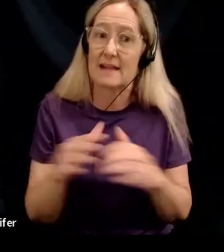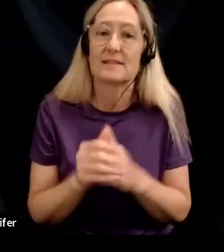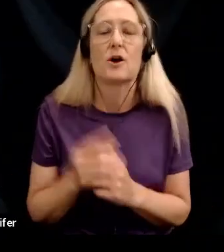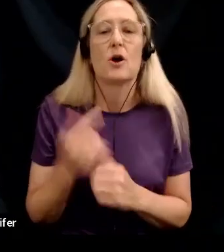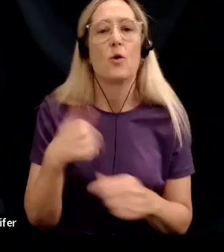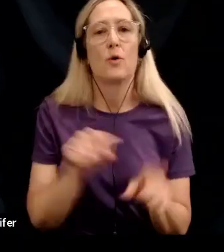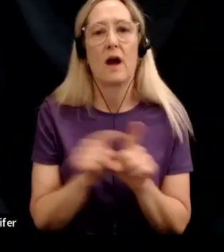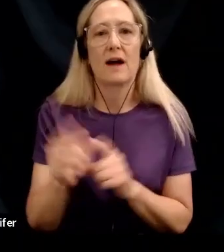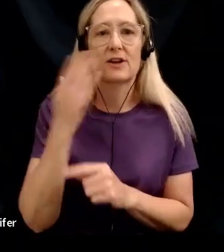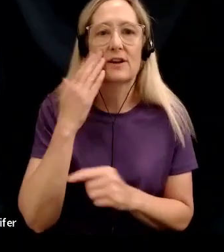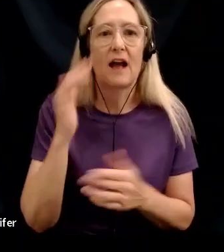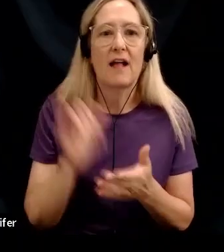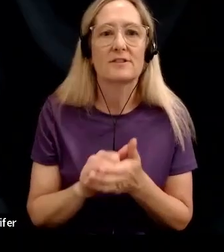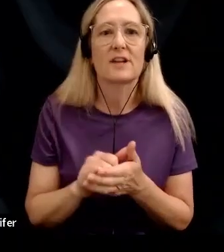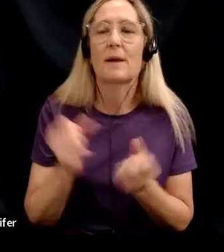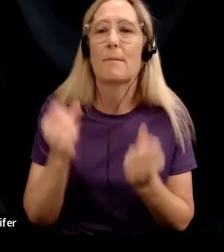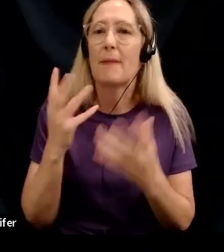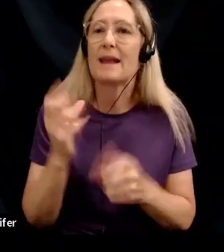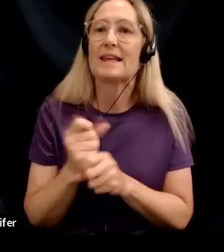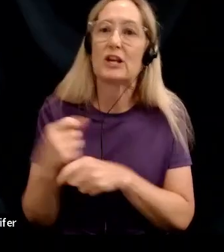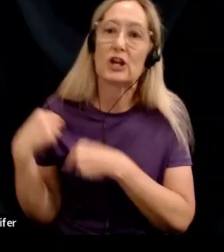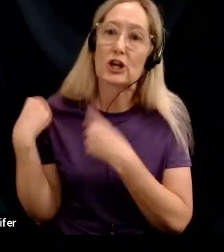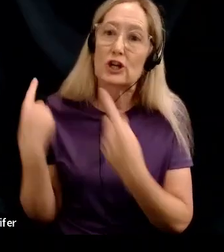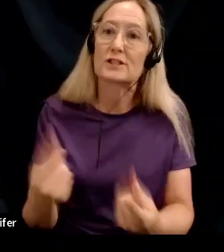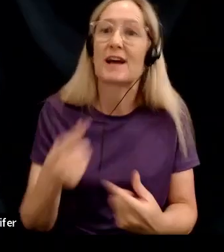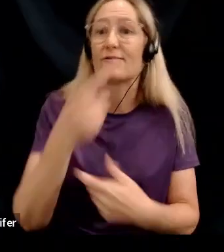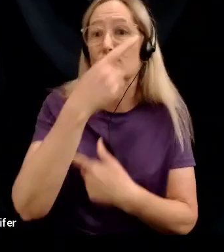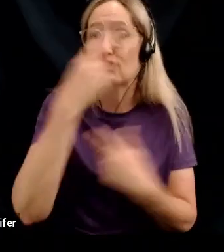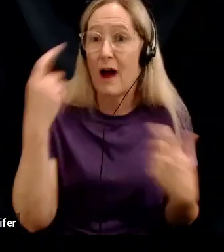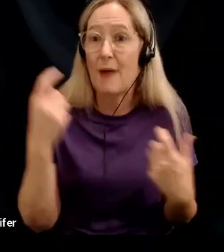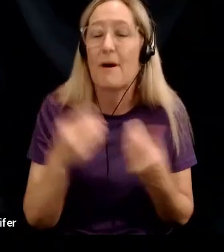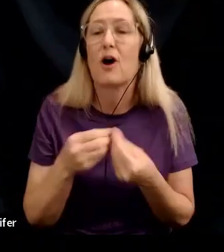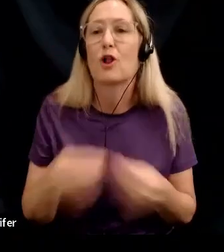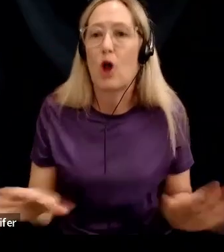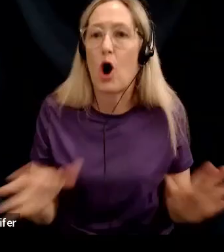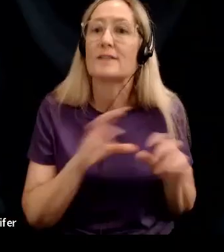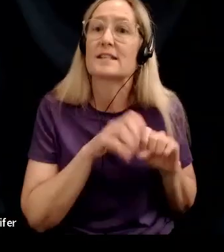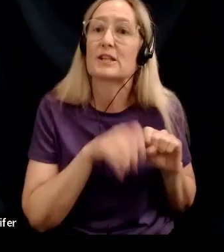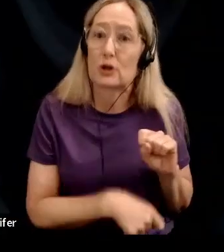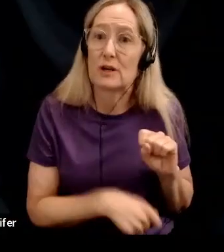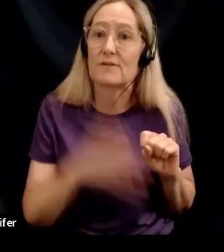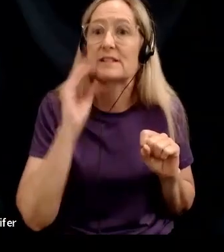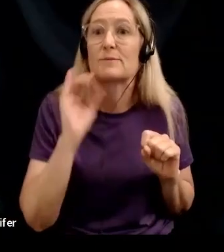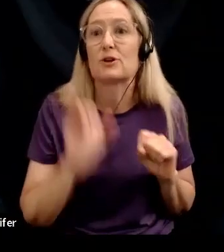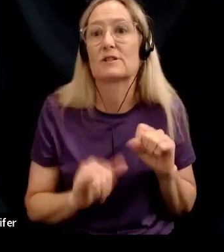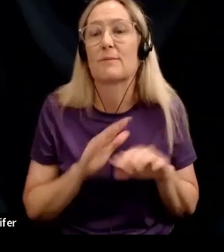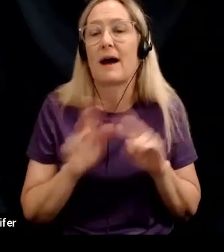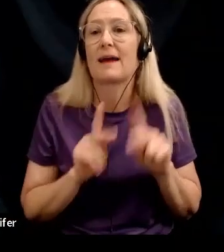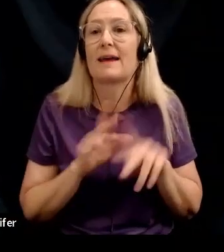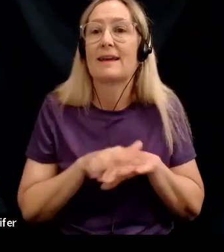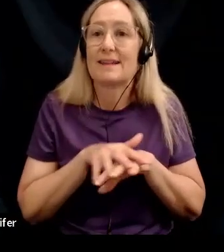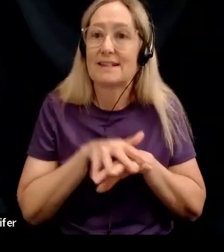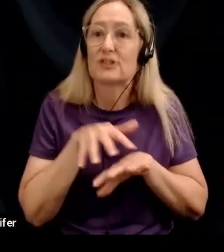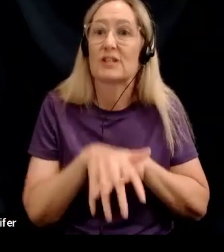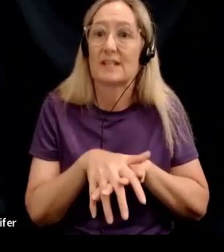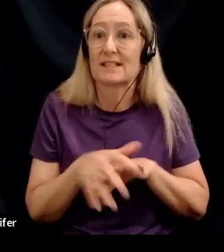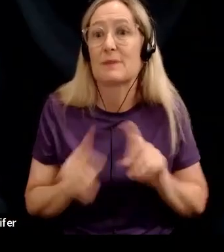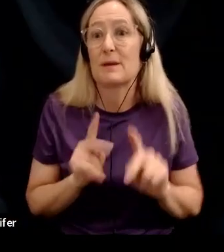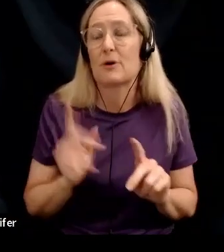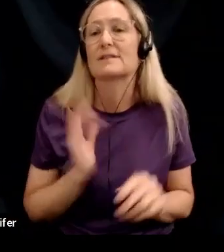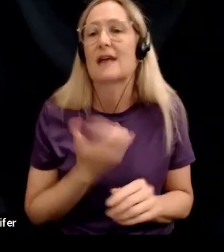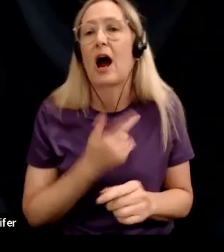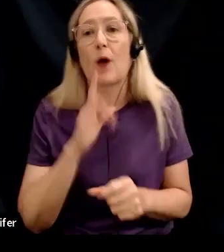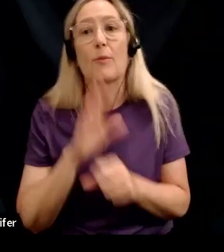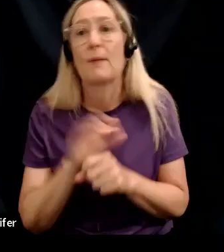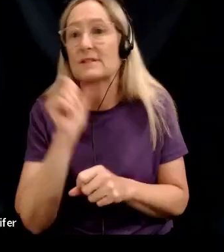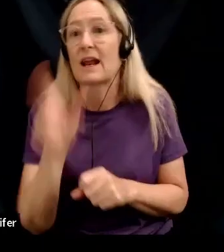We also acknowledge the decades of historical trauma, loss, and grief experienced by Indigenous people. It is our promise